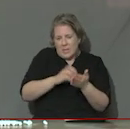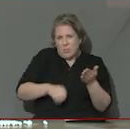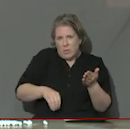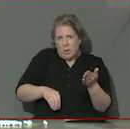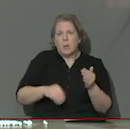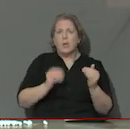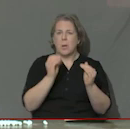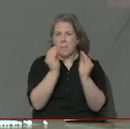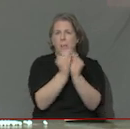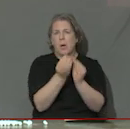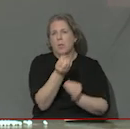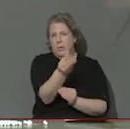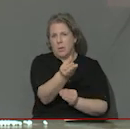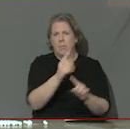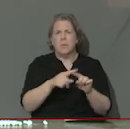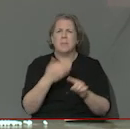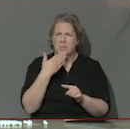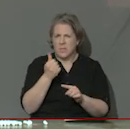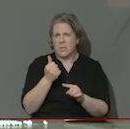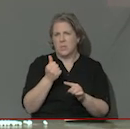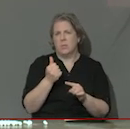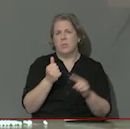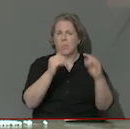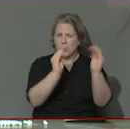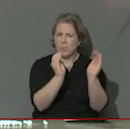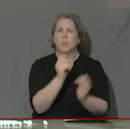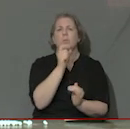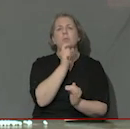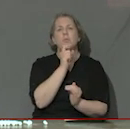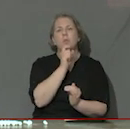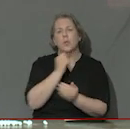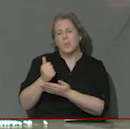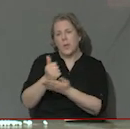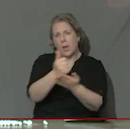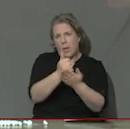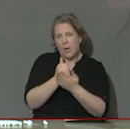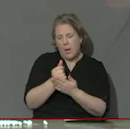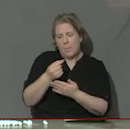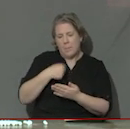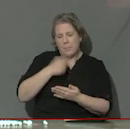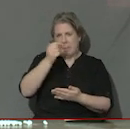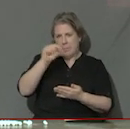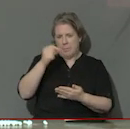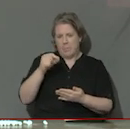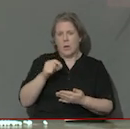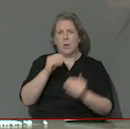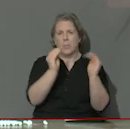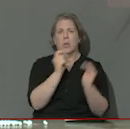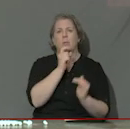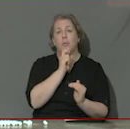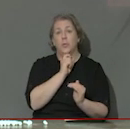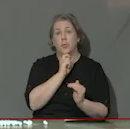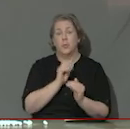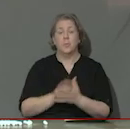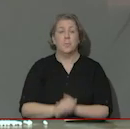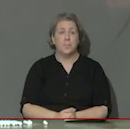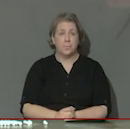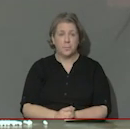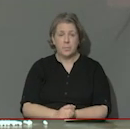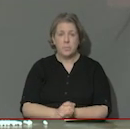get the marks. But make it easy for the markers by using your brackets. All right? Any